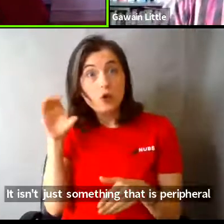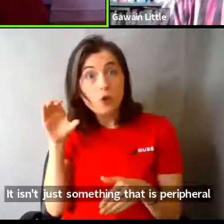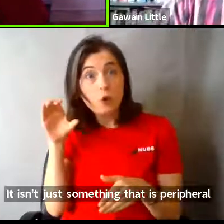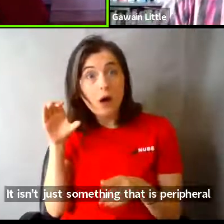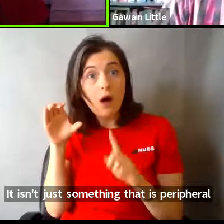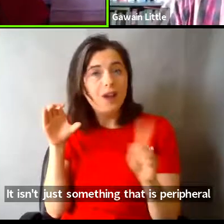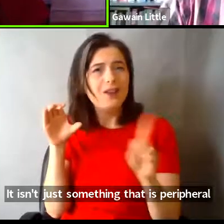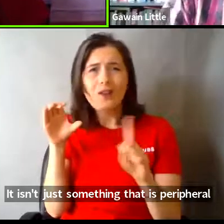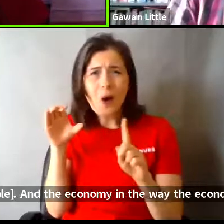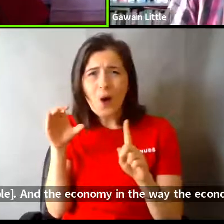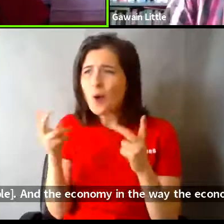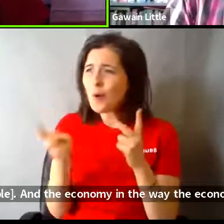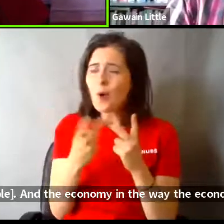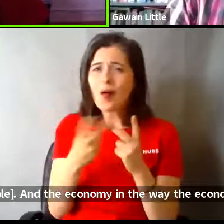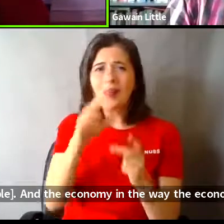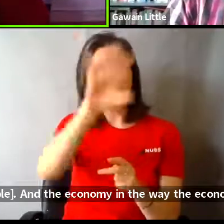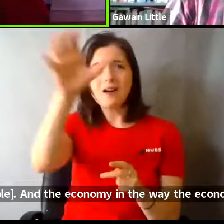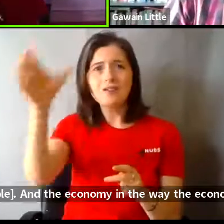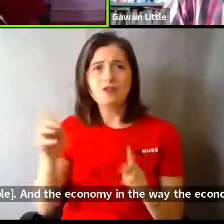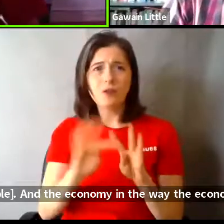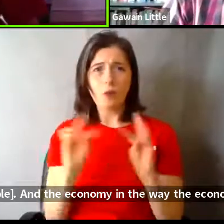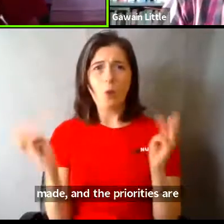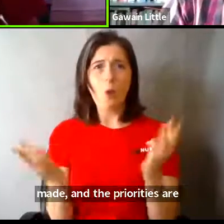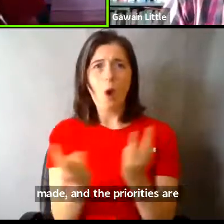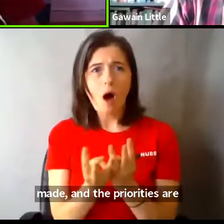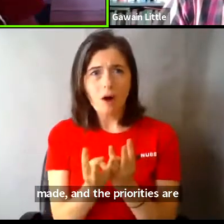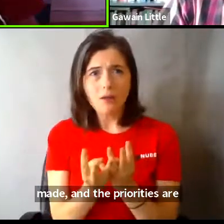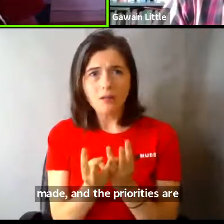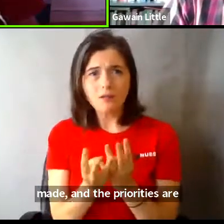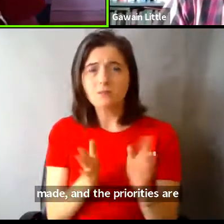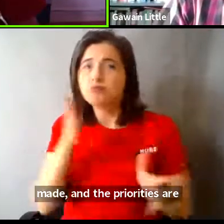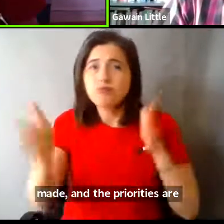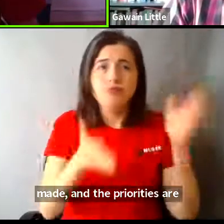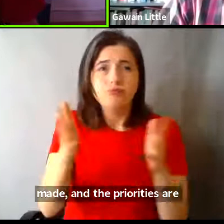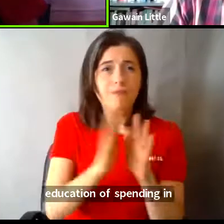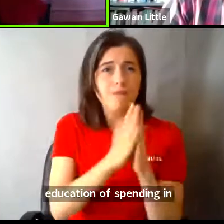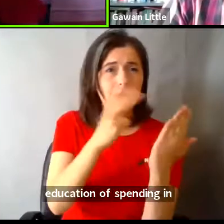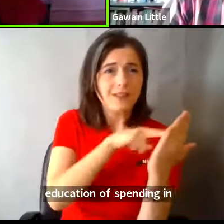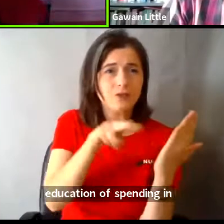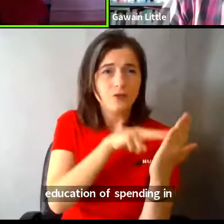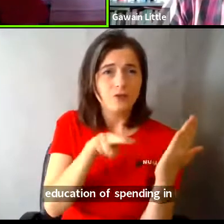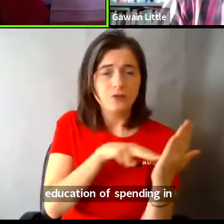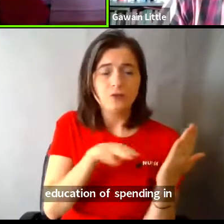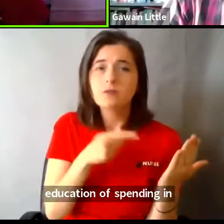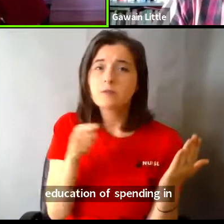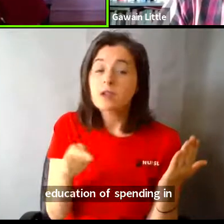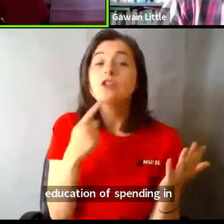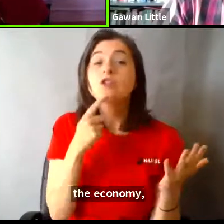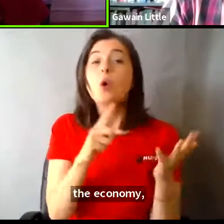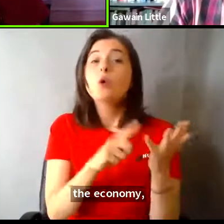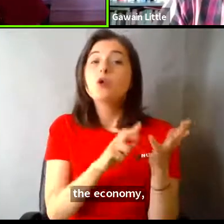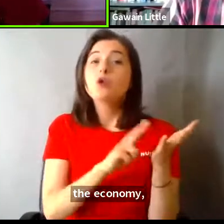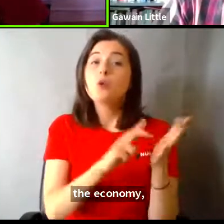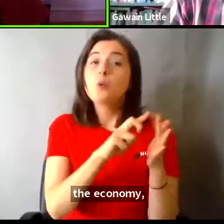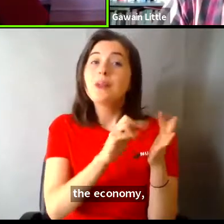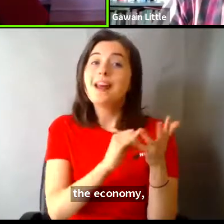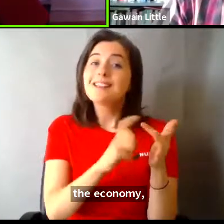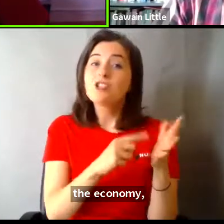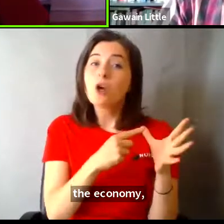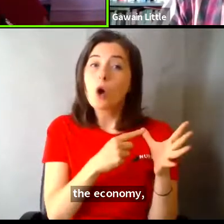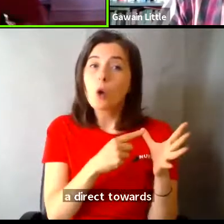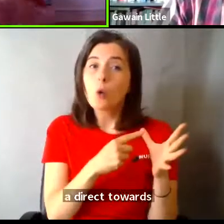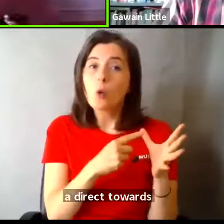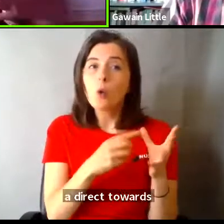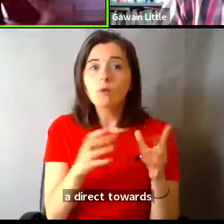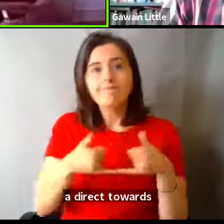And as a result of that, has won prizes from UNESCO in recognition of its campaign called Yo Si Puedo,